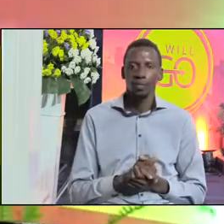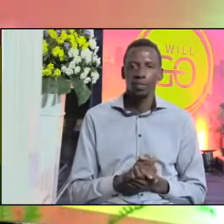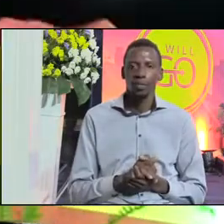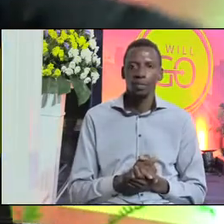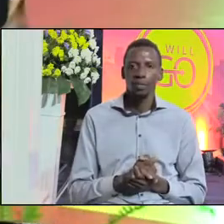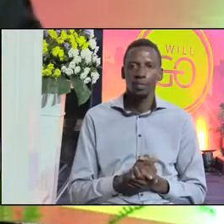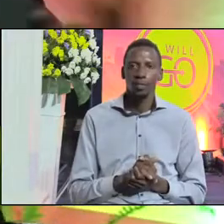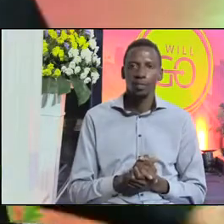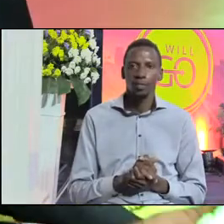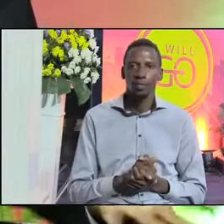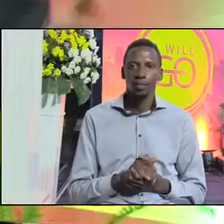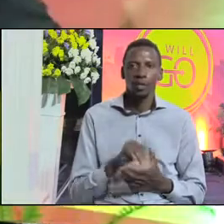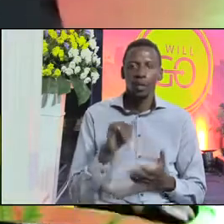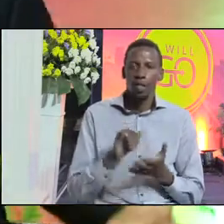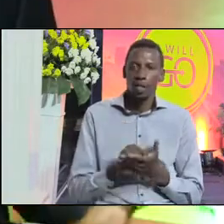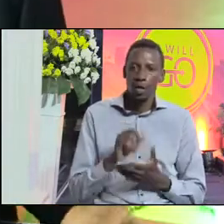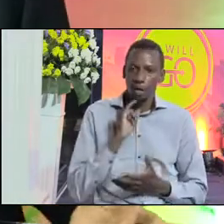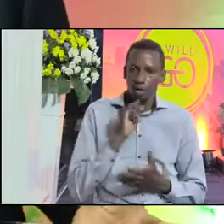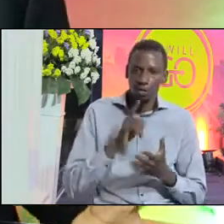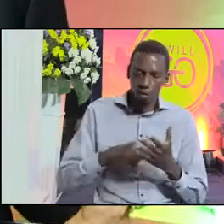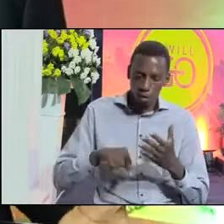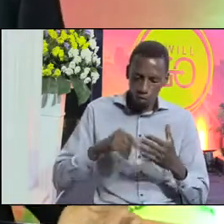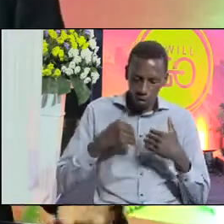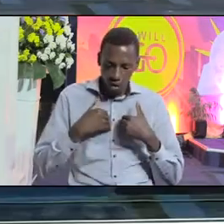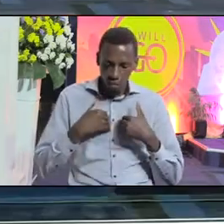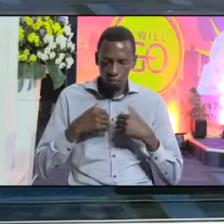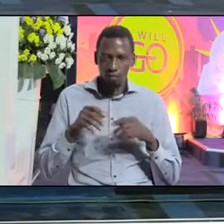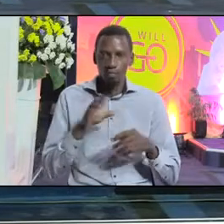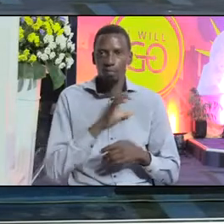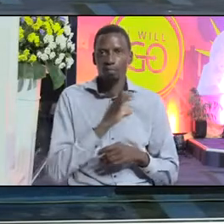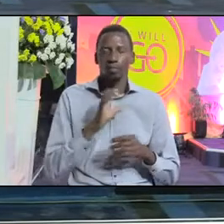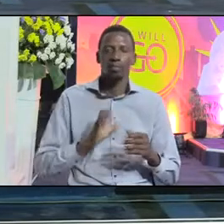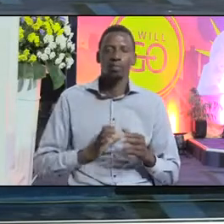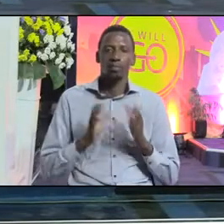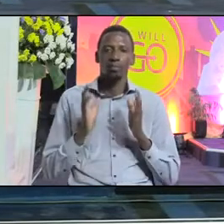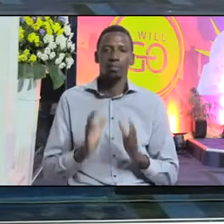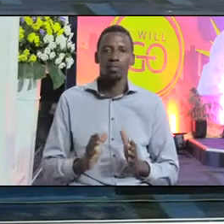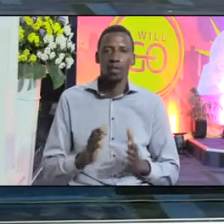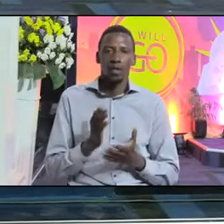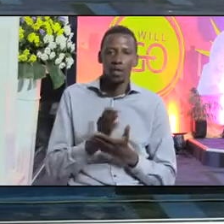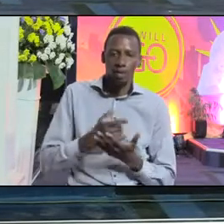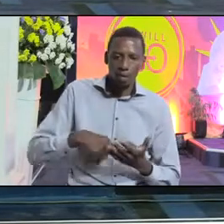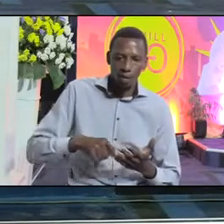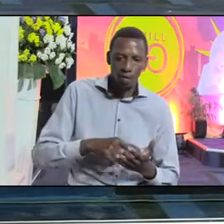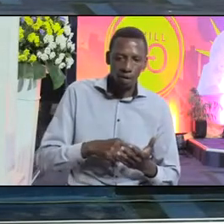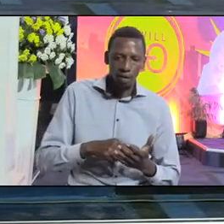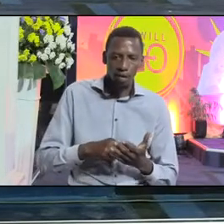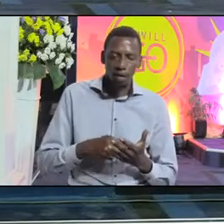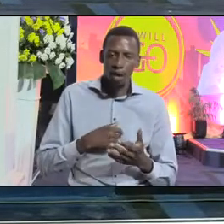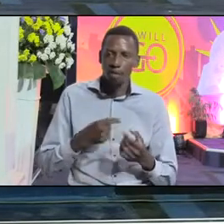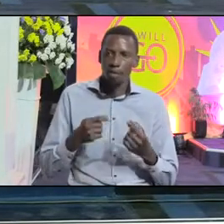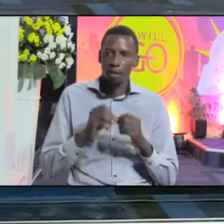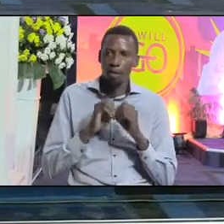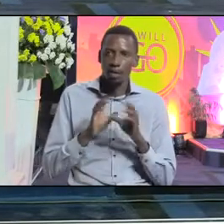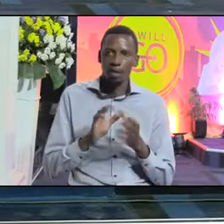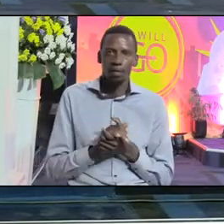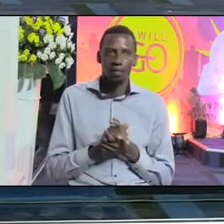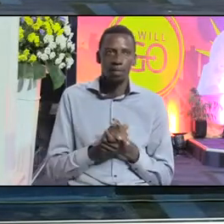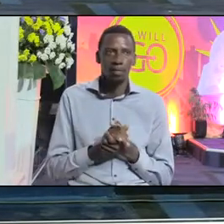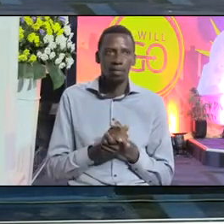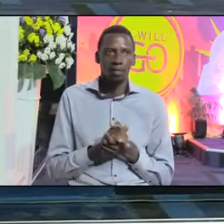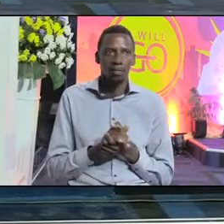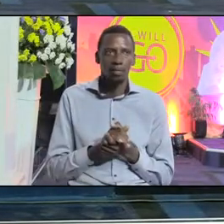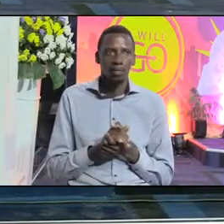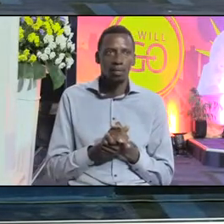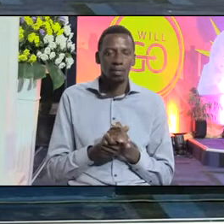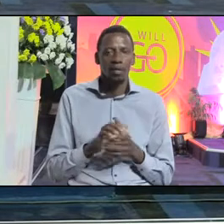like it or not, that's all we've got as Christians. Some of us really don't have any money, at least I don't, because they don't pay